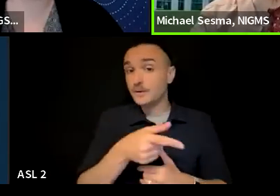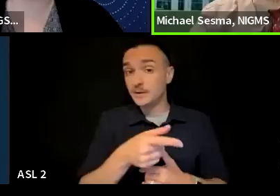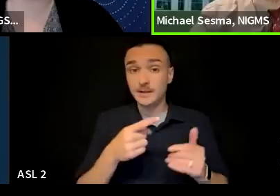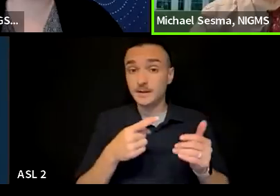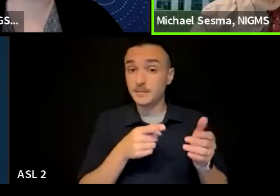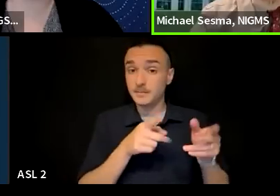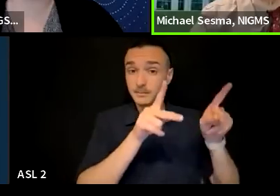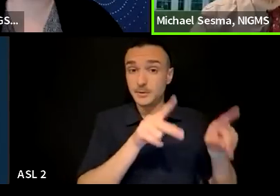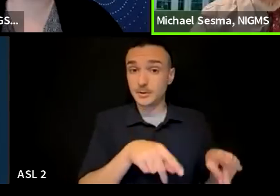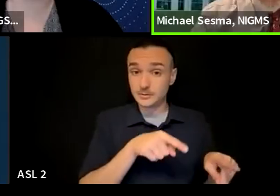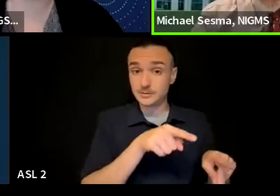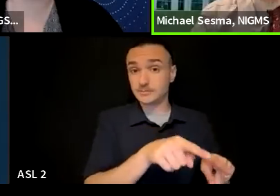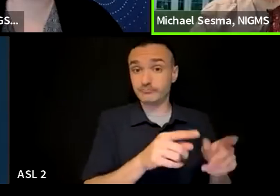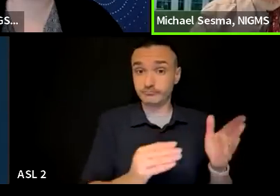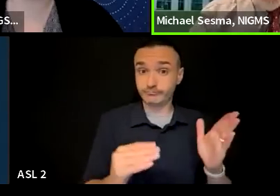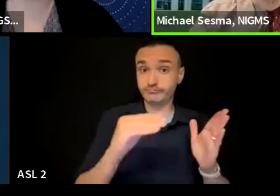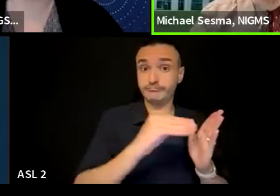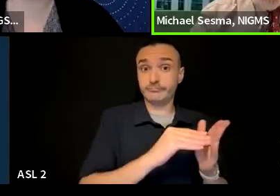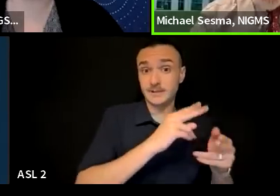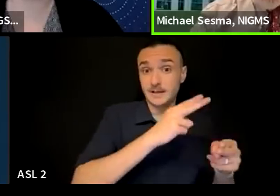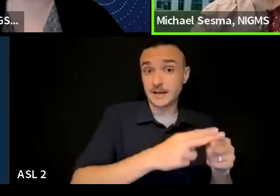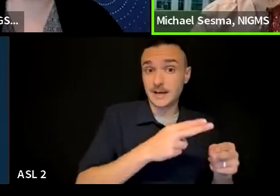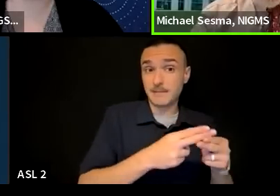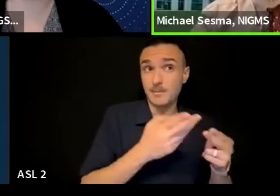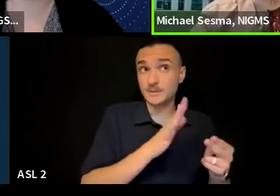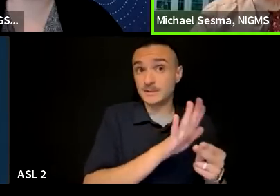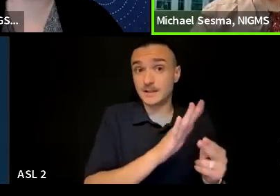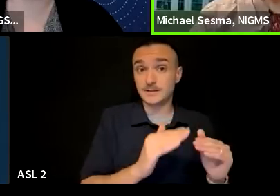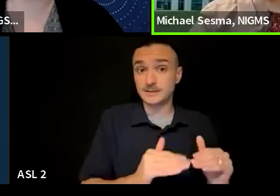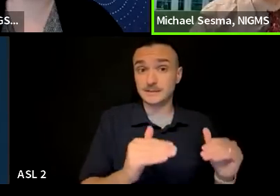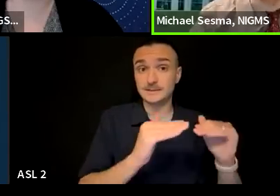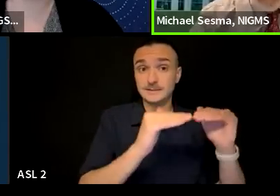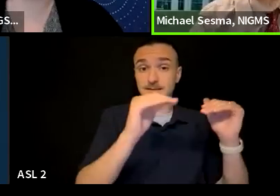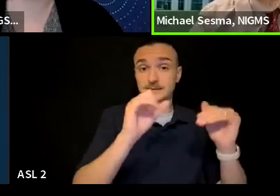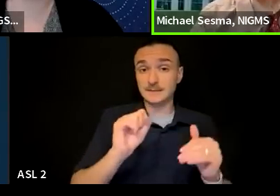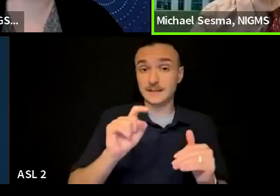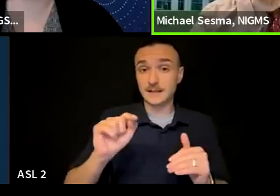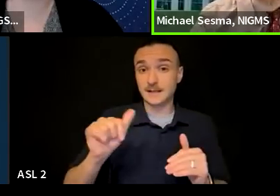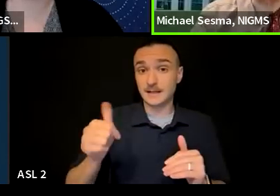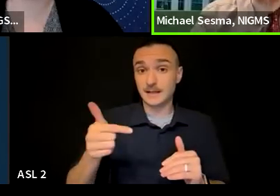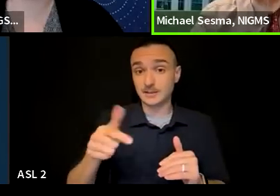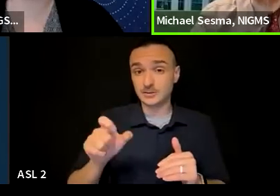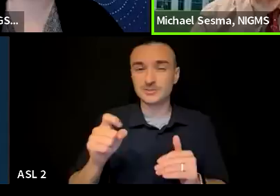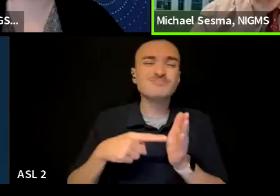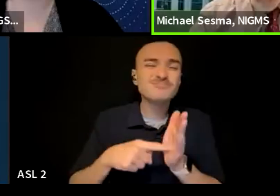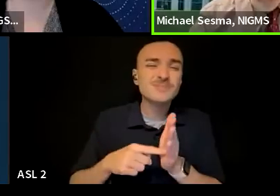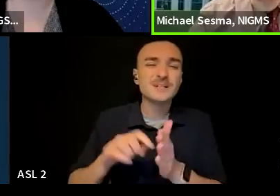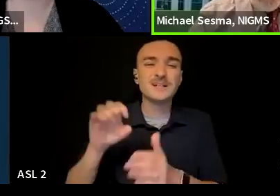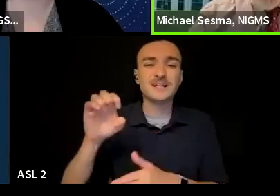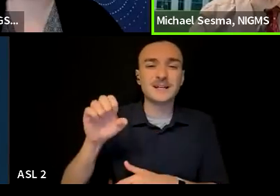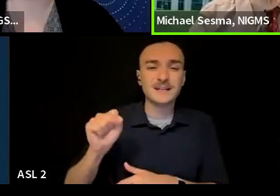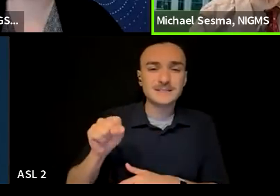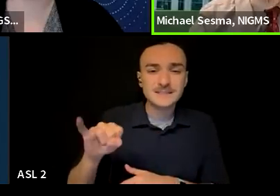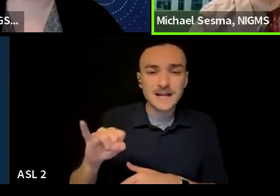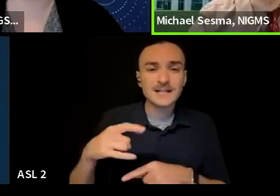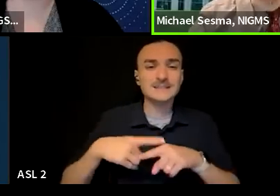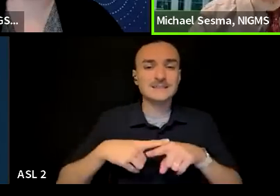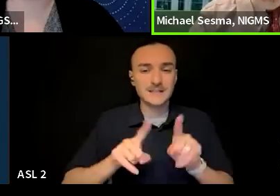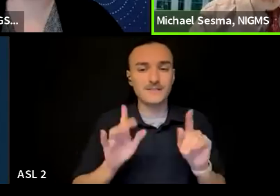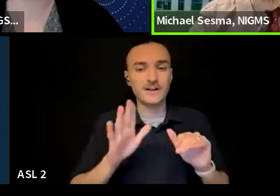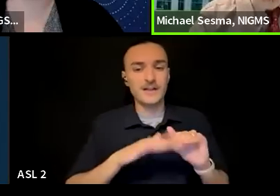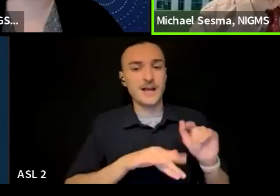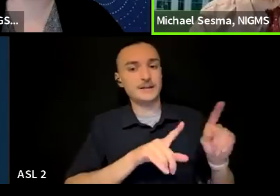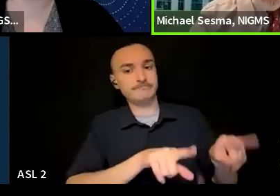told you that we consider ESI investigators differently than established investigators. So